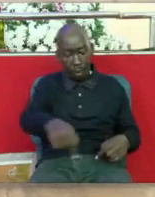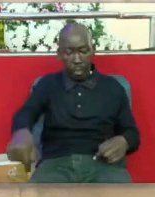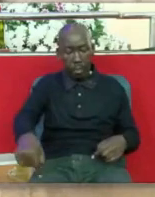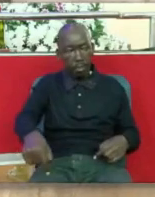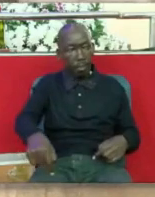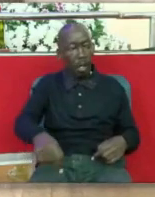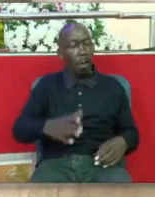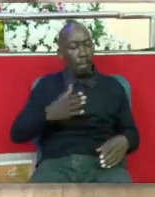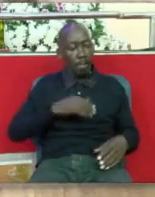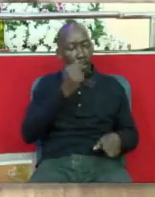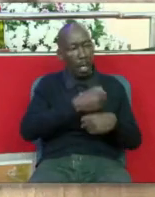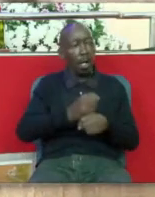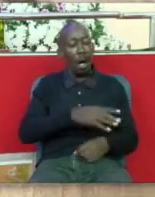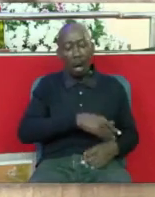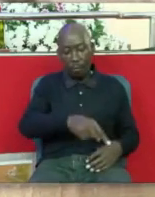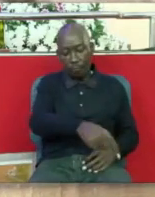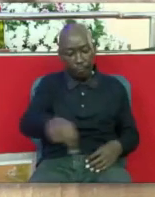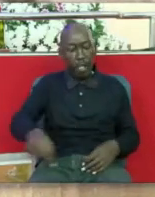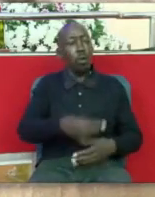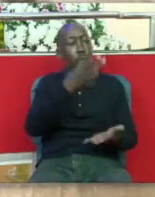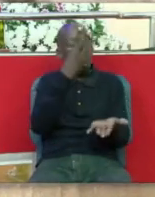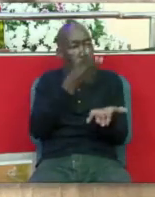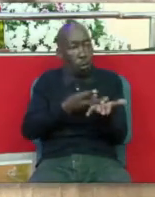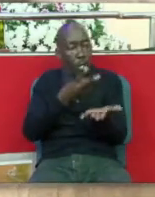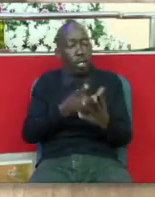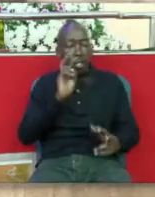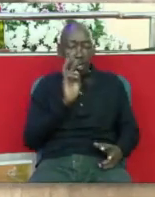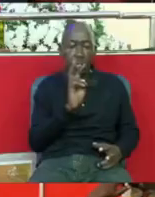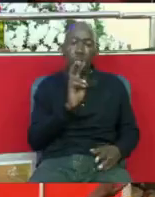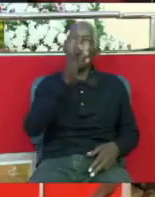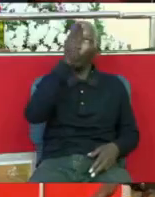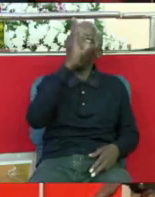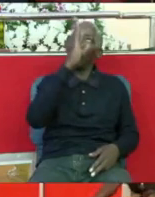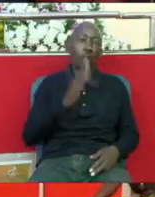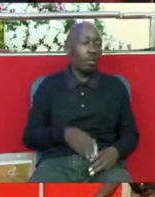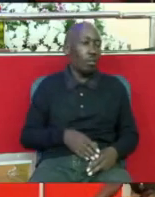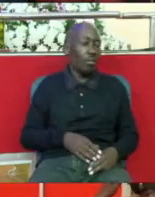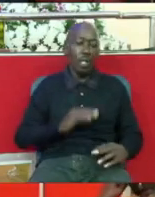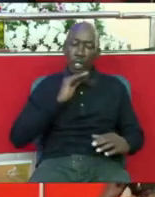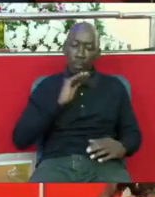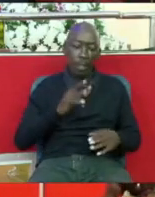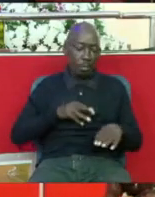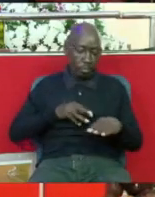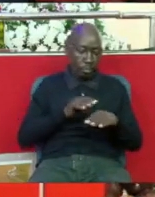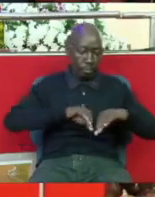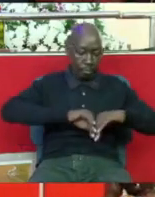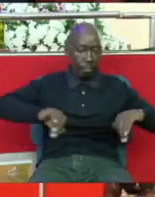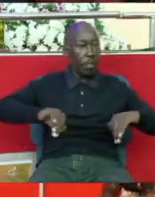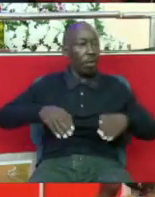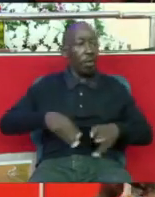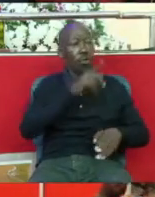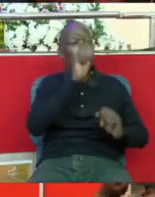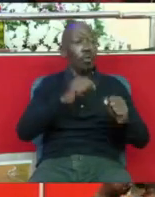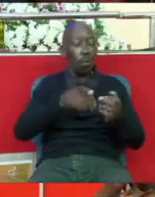Make our feet wet. Tuyafanye maguu yetu yawe na unyevu. See God. Na tumuone Mungu. Splitting that river. Akitenganisha mto. That you may walk